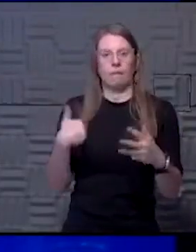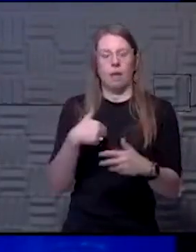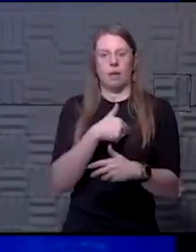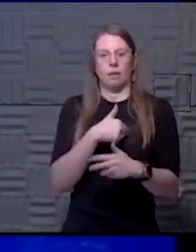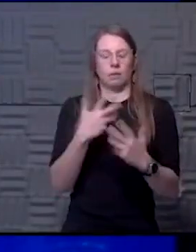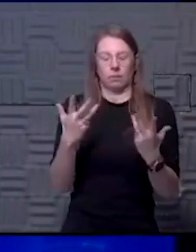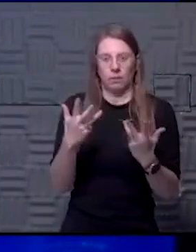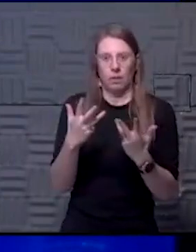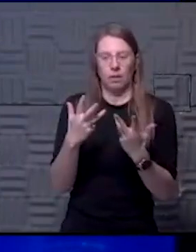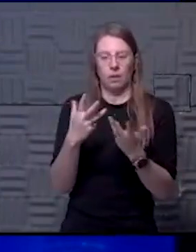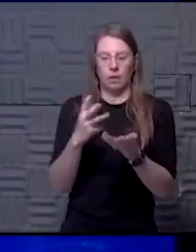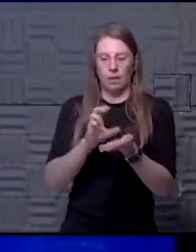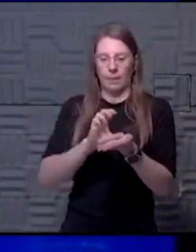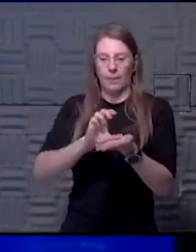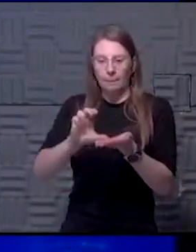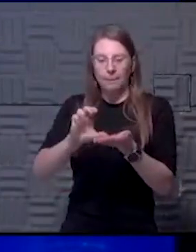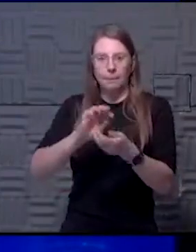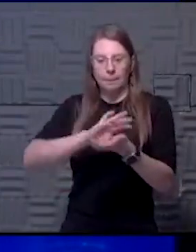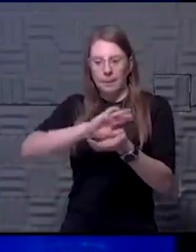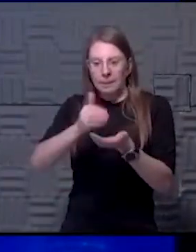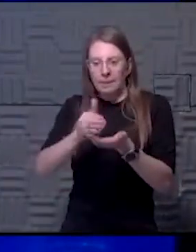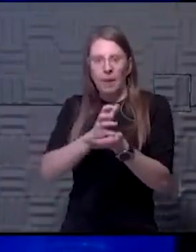sudden the stockpile didn't exist. Or